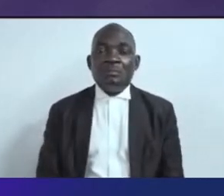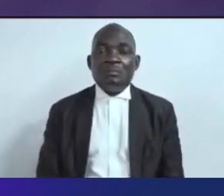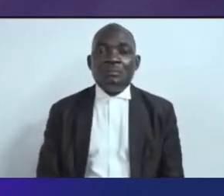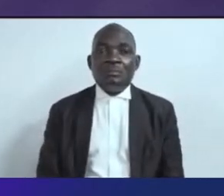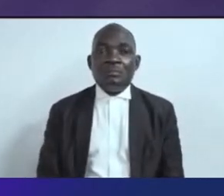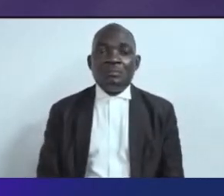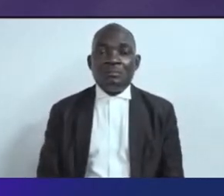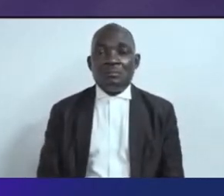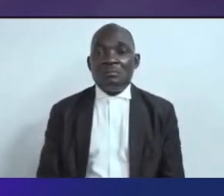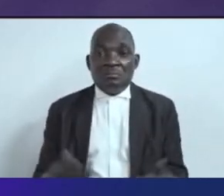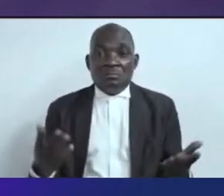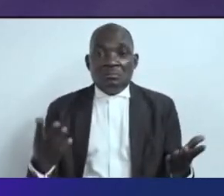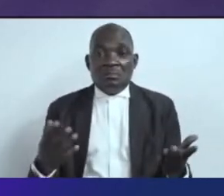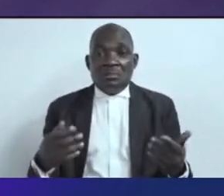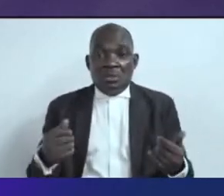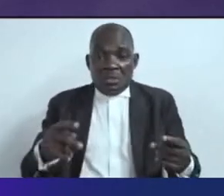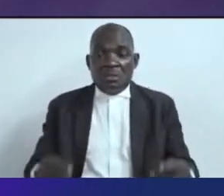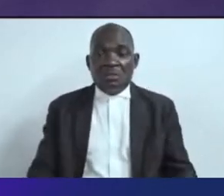That's it.